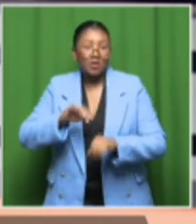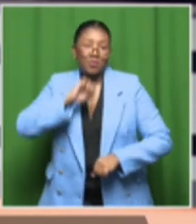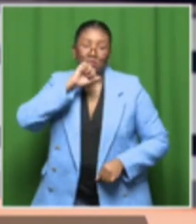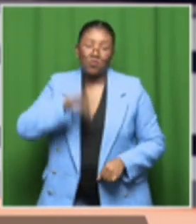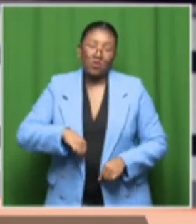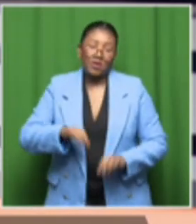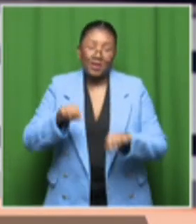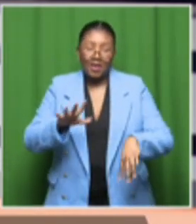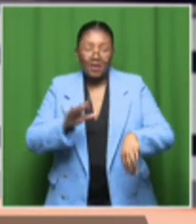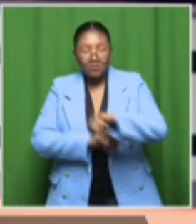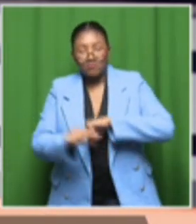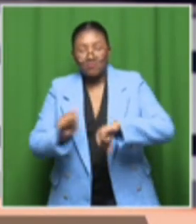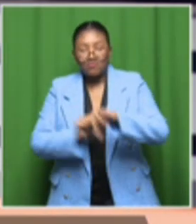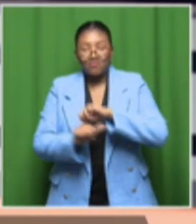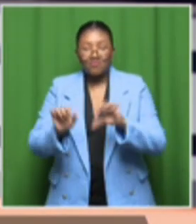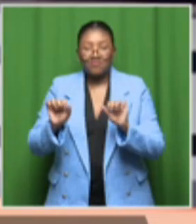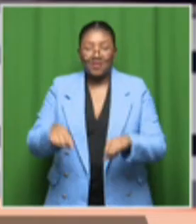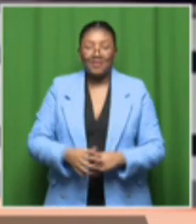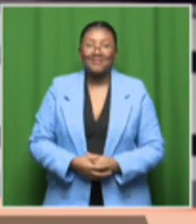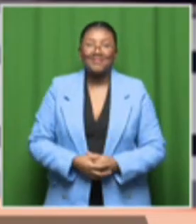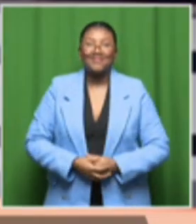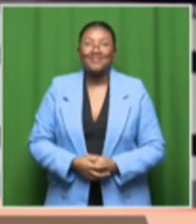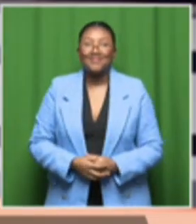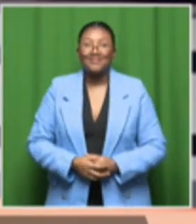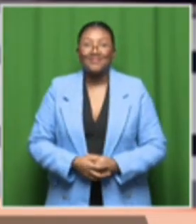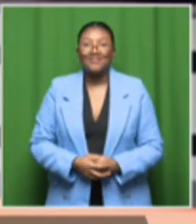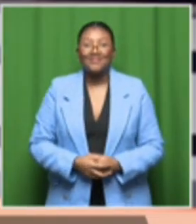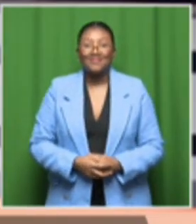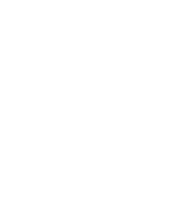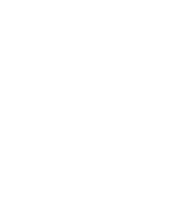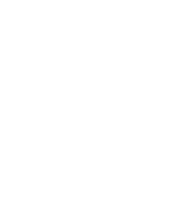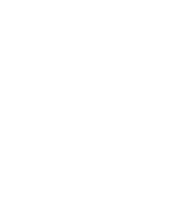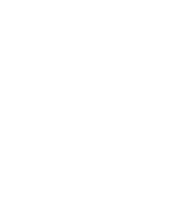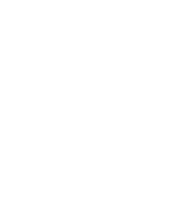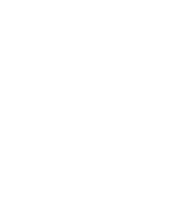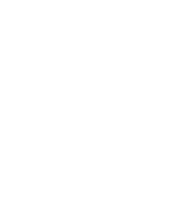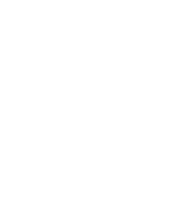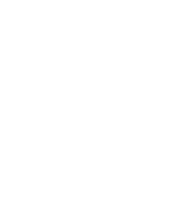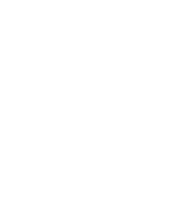the genre in an engaging and interactive way, and of course, merge the next generation.